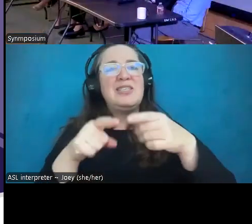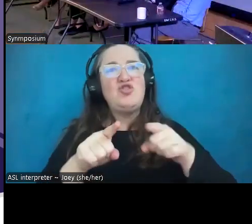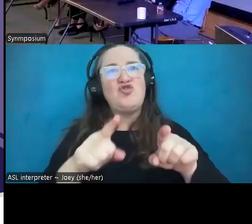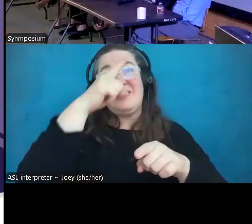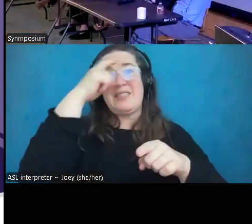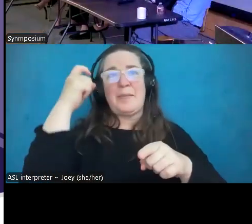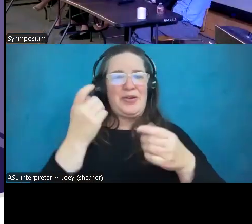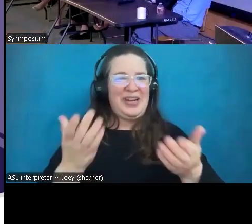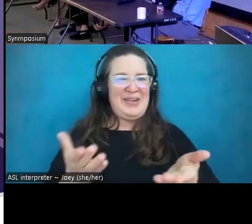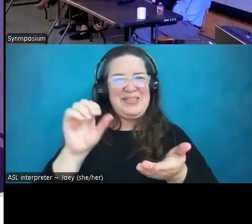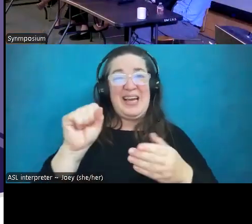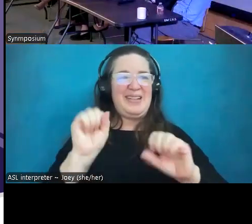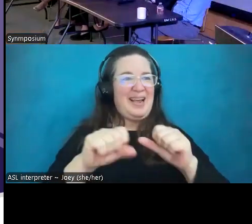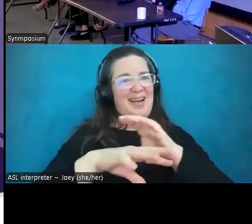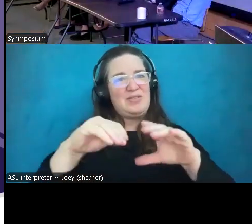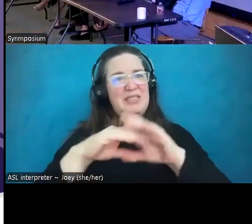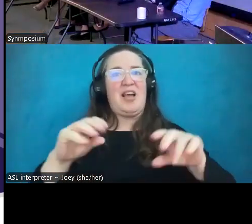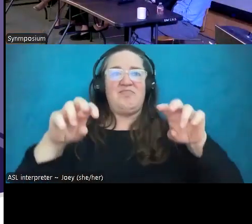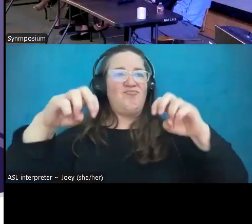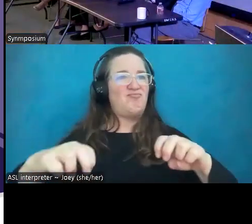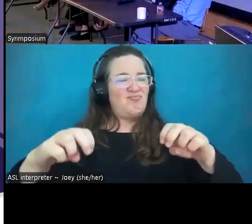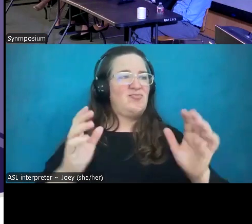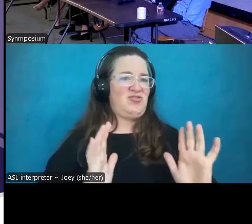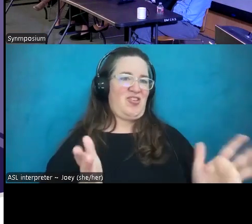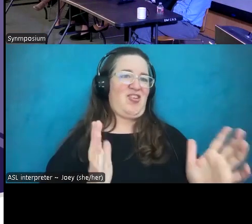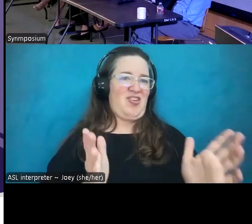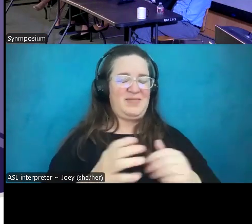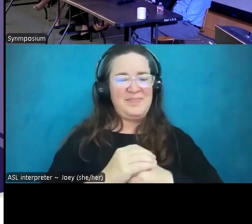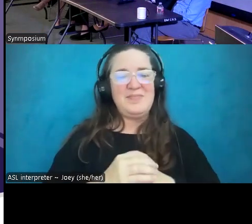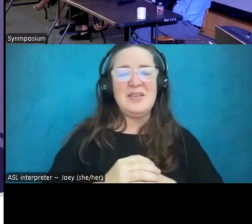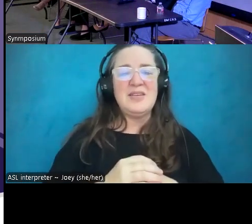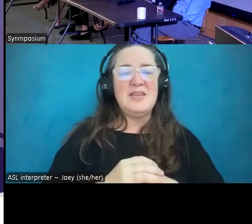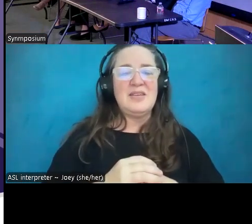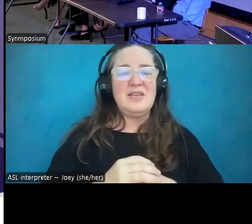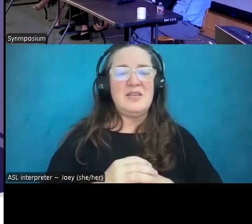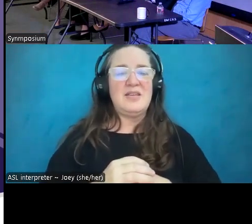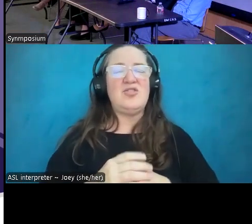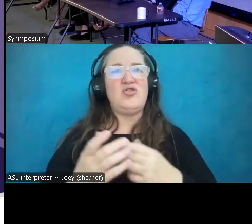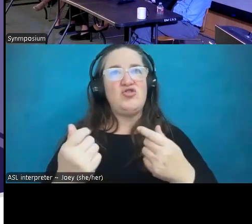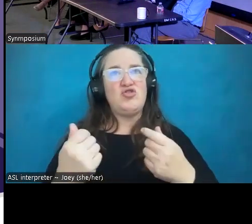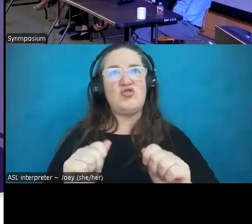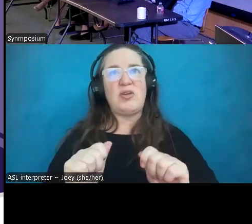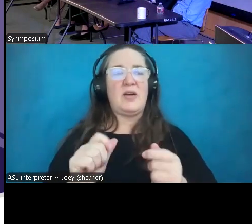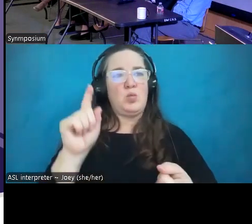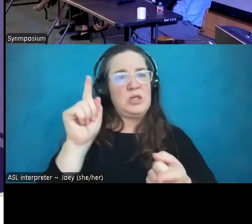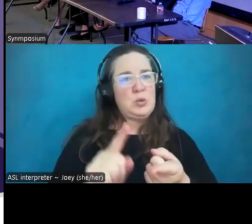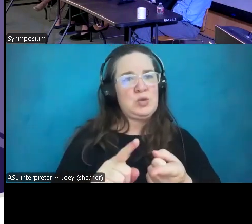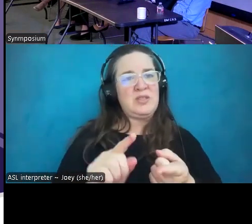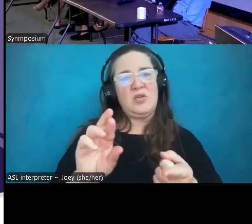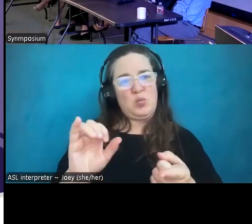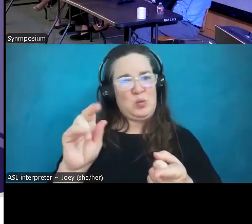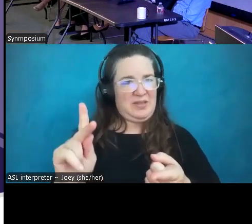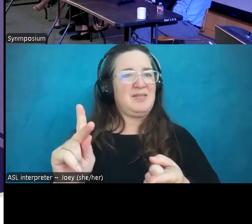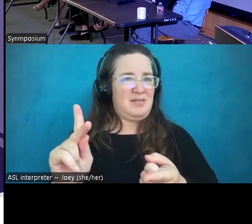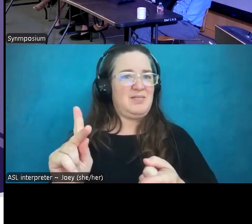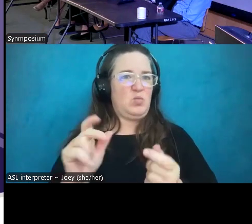be outside, and, working on mitigating risk that way and finding strategies that